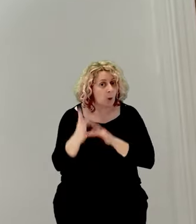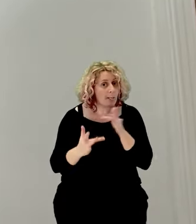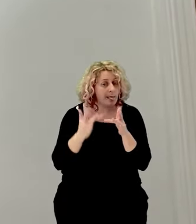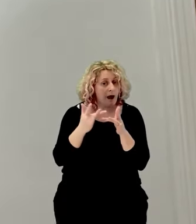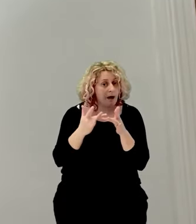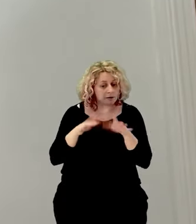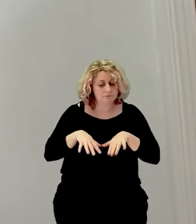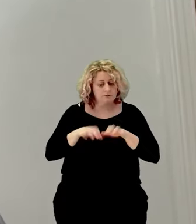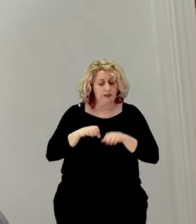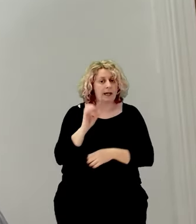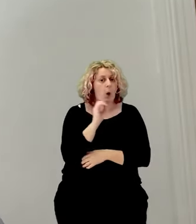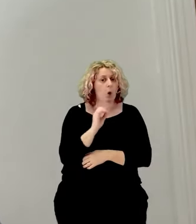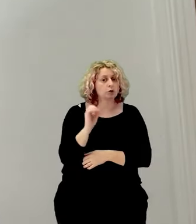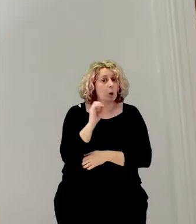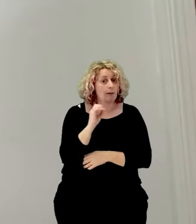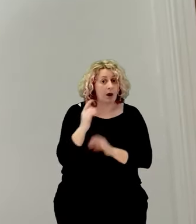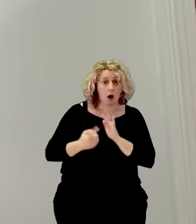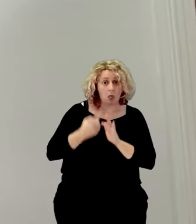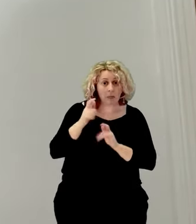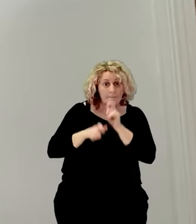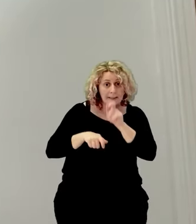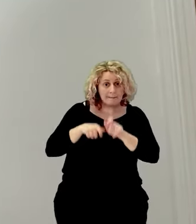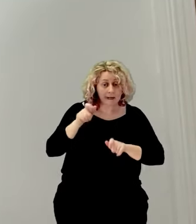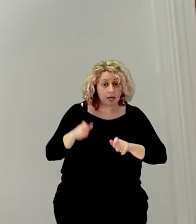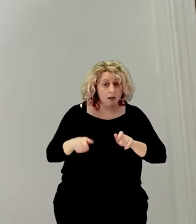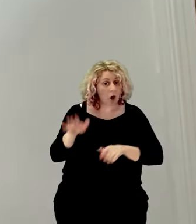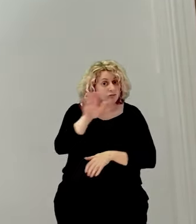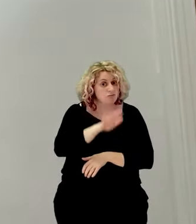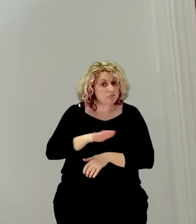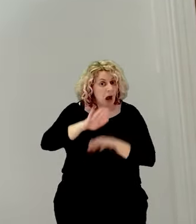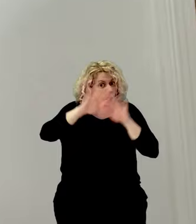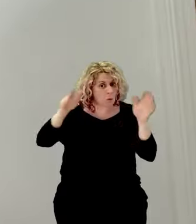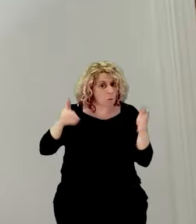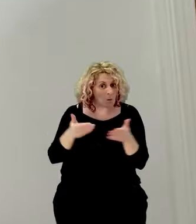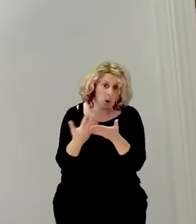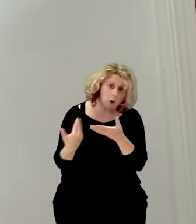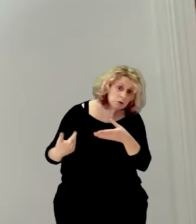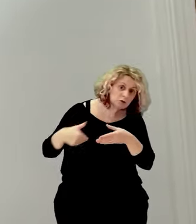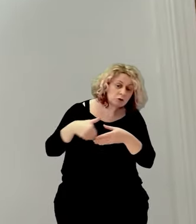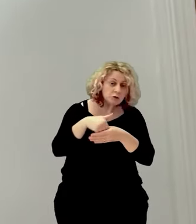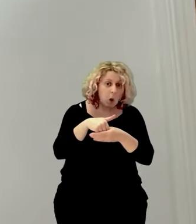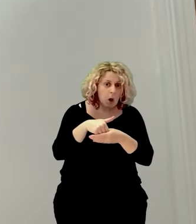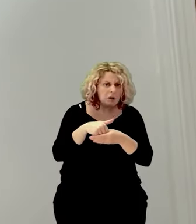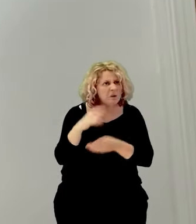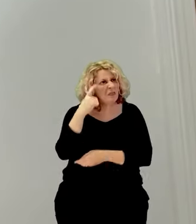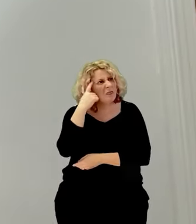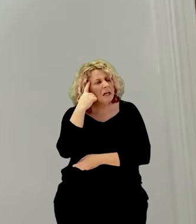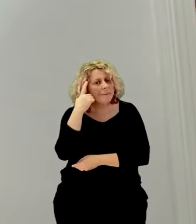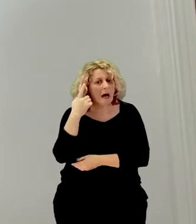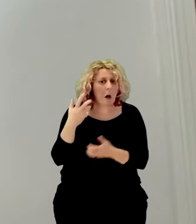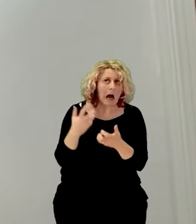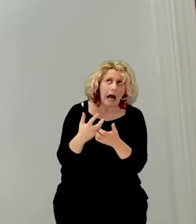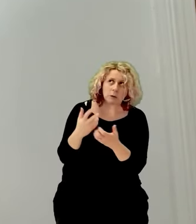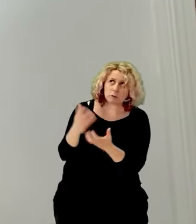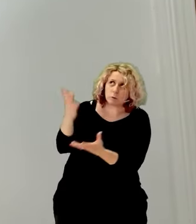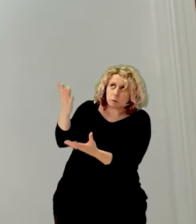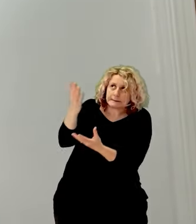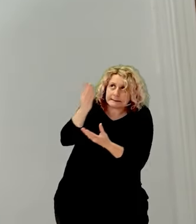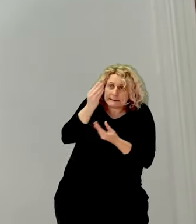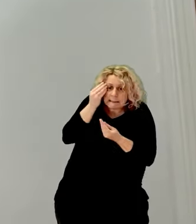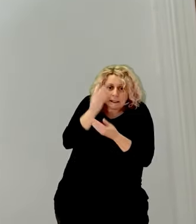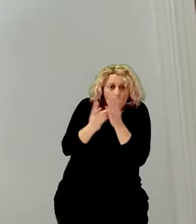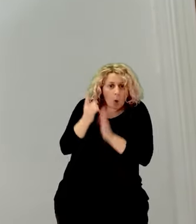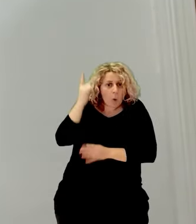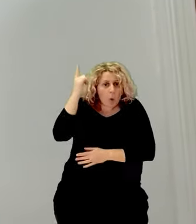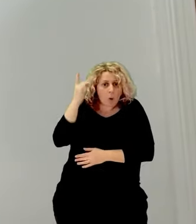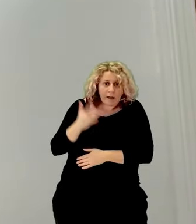a unique online week this October with other emerging leaders from around the country and around the world as we wrestle